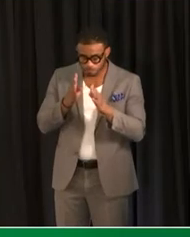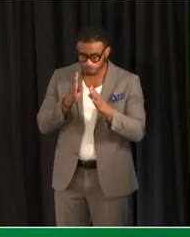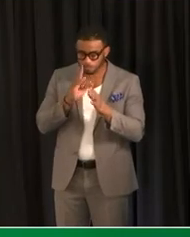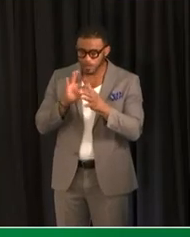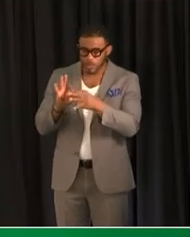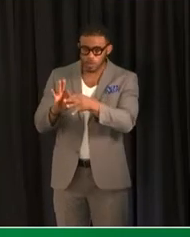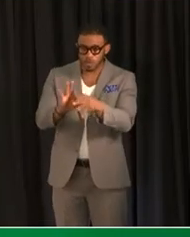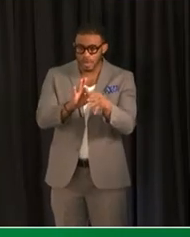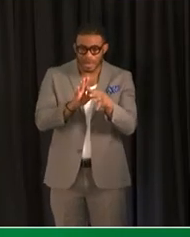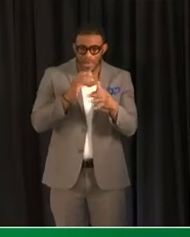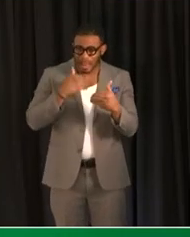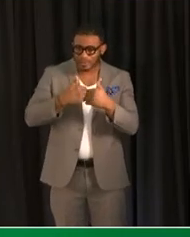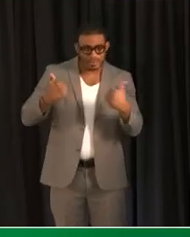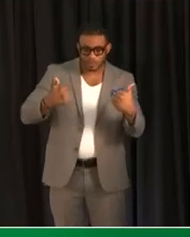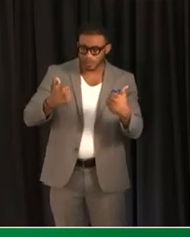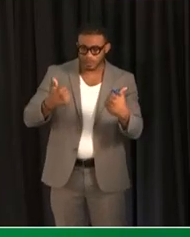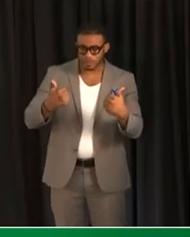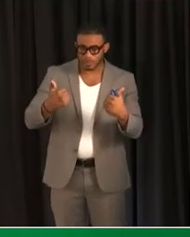be united.